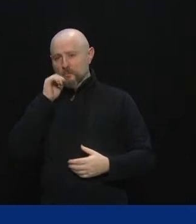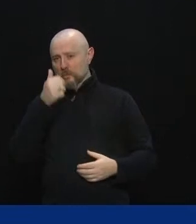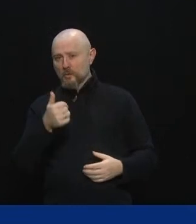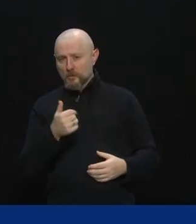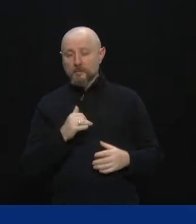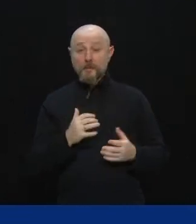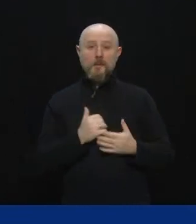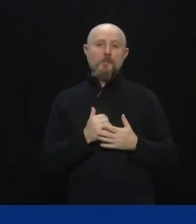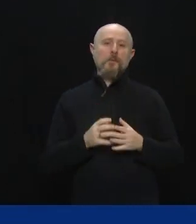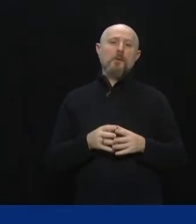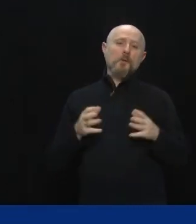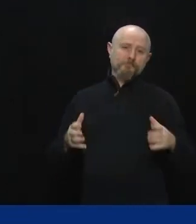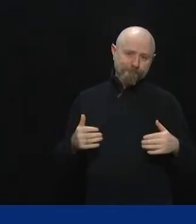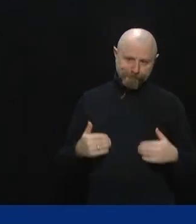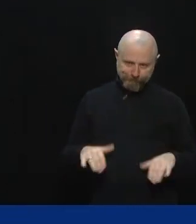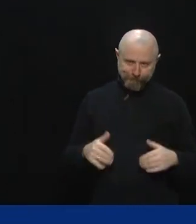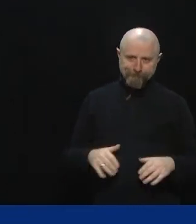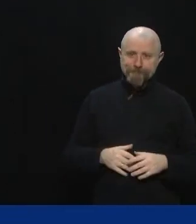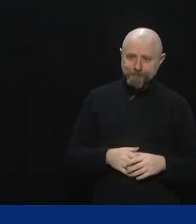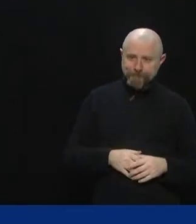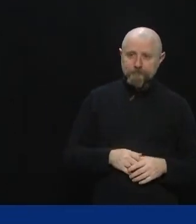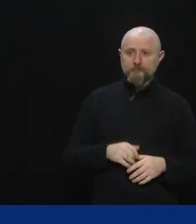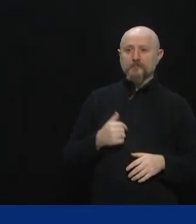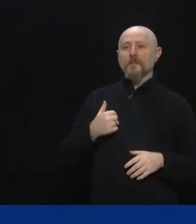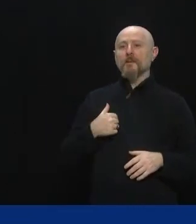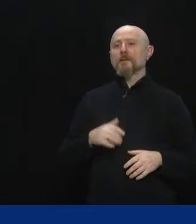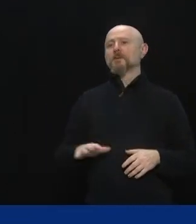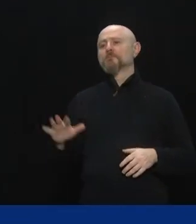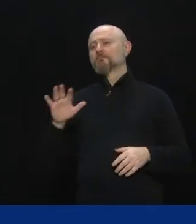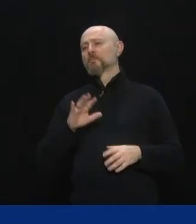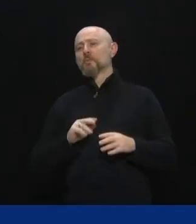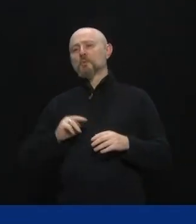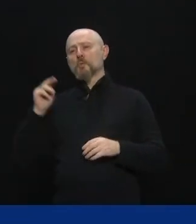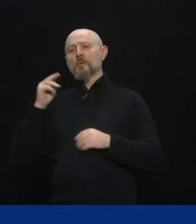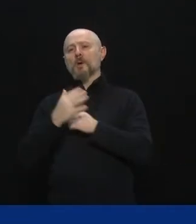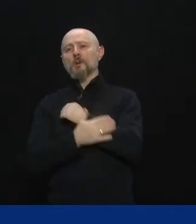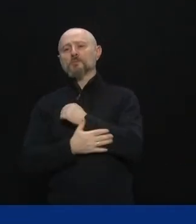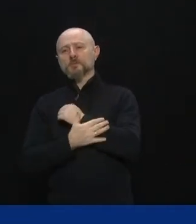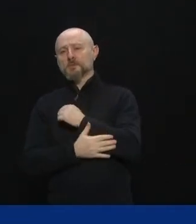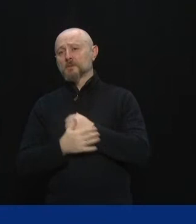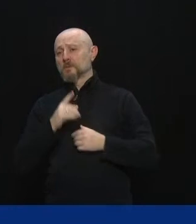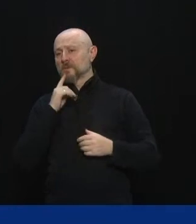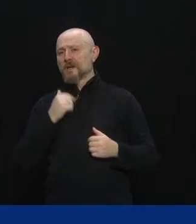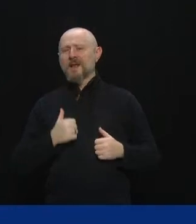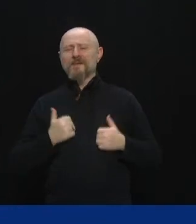hospitals, especially as I was traveling up in the North Country, where someone really sick in Potsdam may need to be